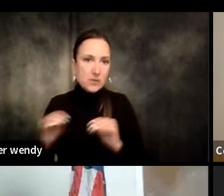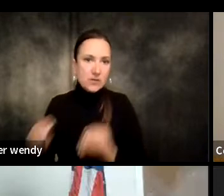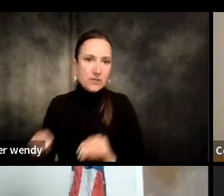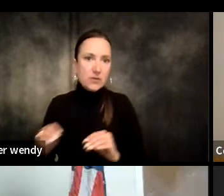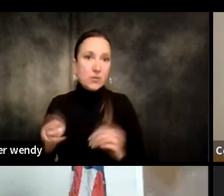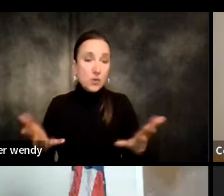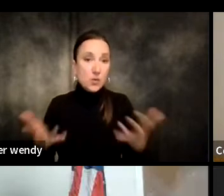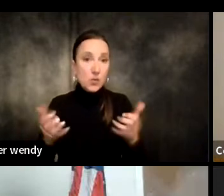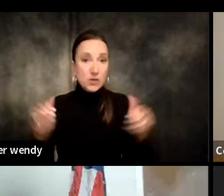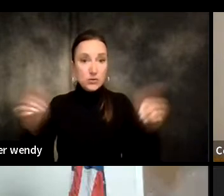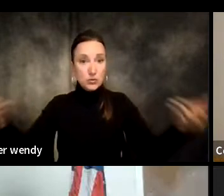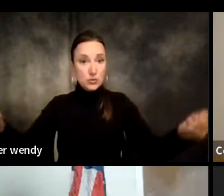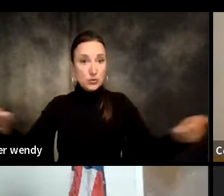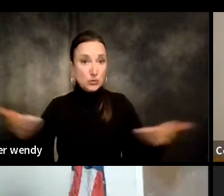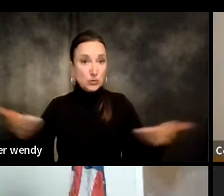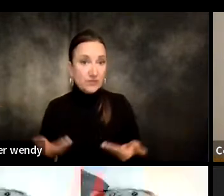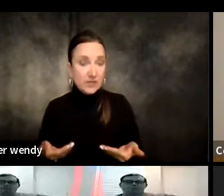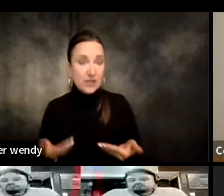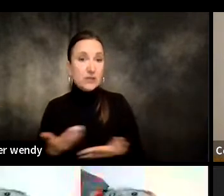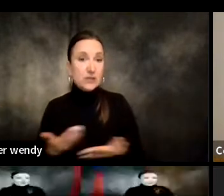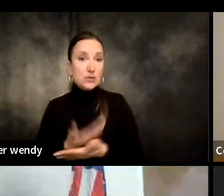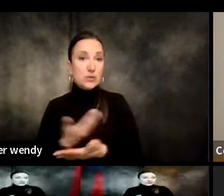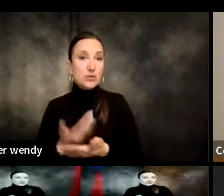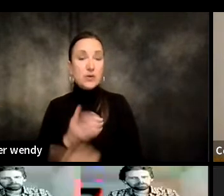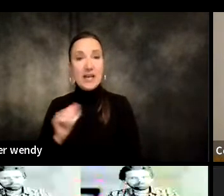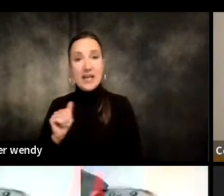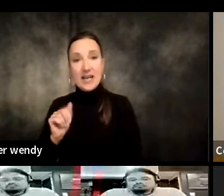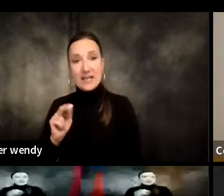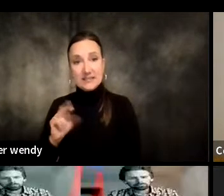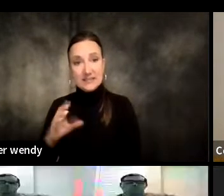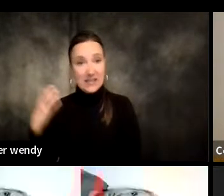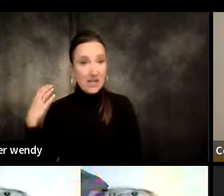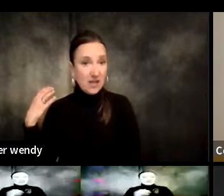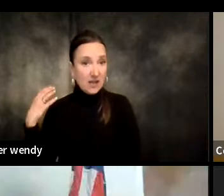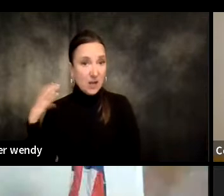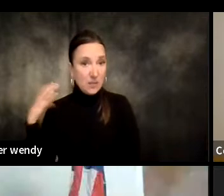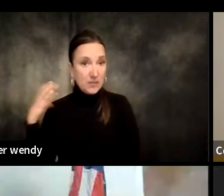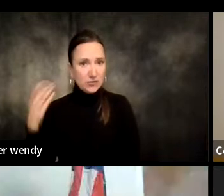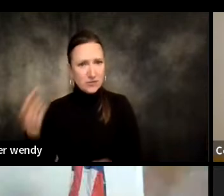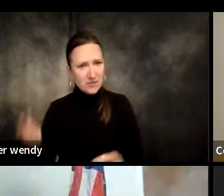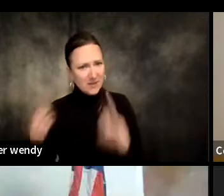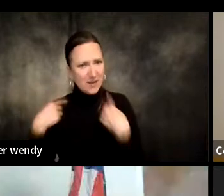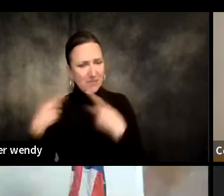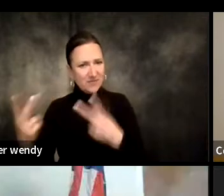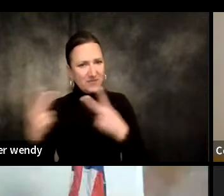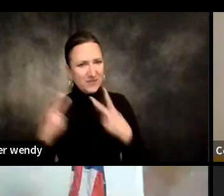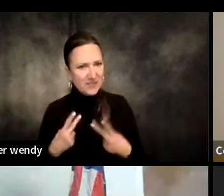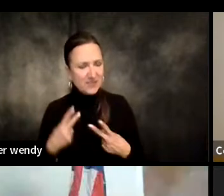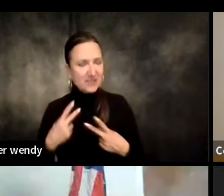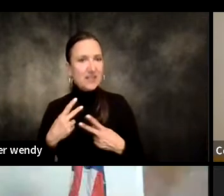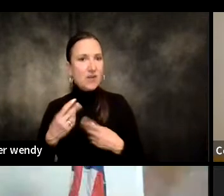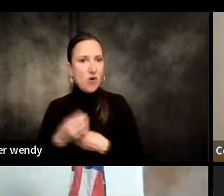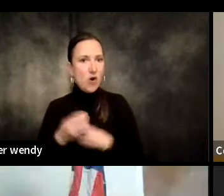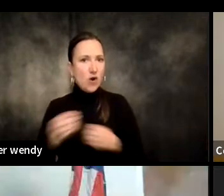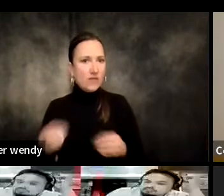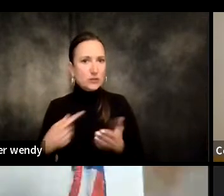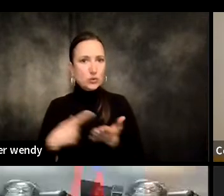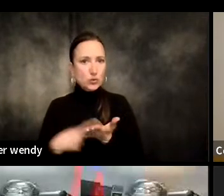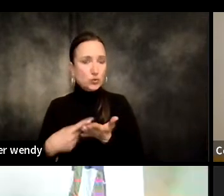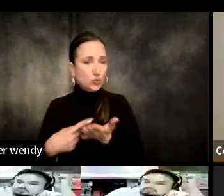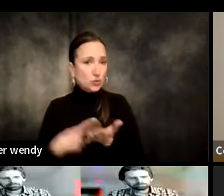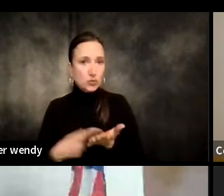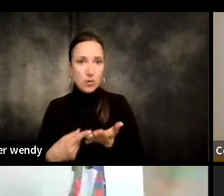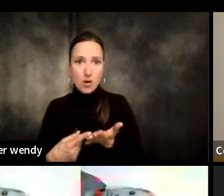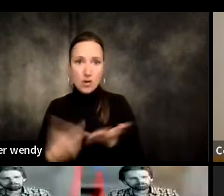invite the new ANC commissioners to our office and to talk about